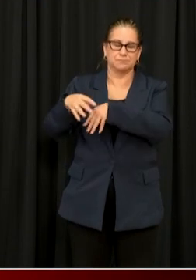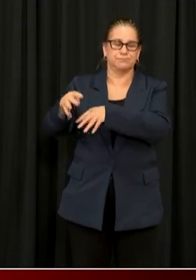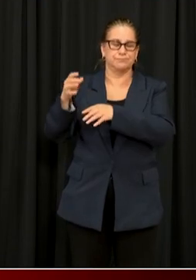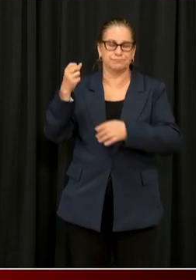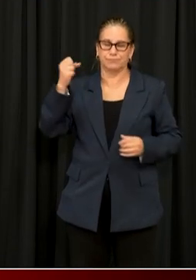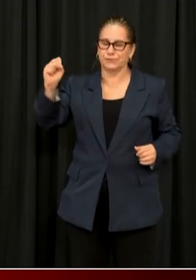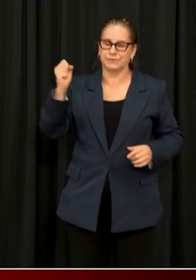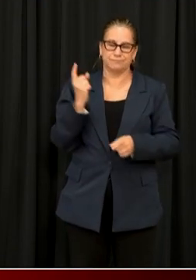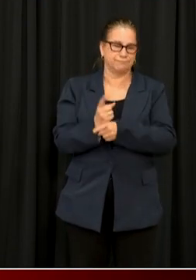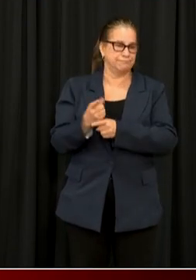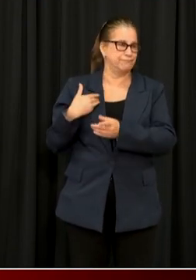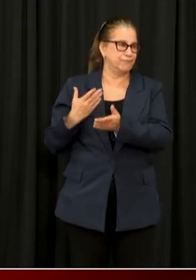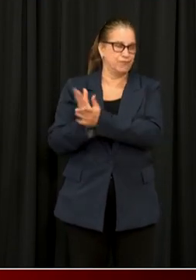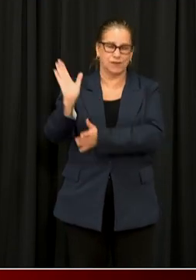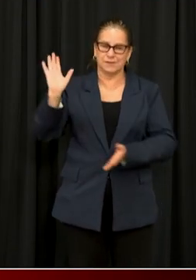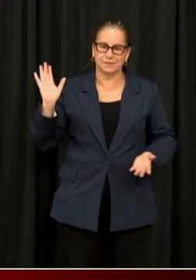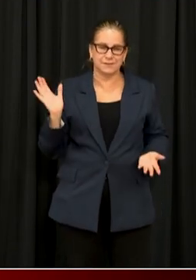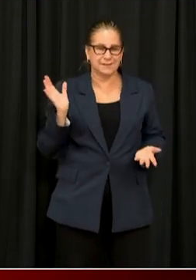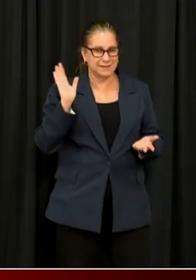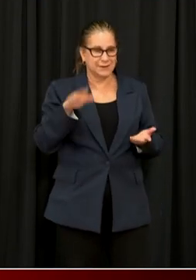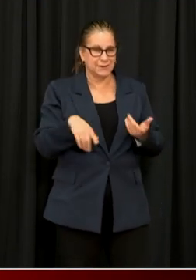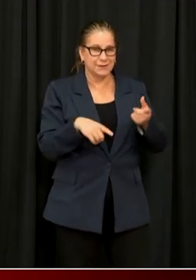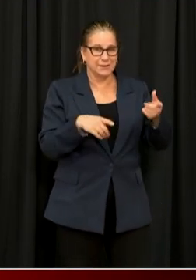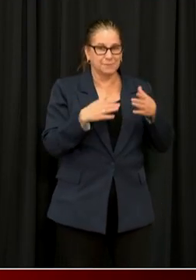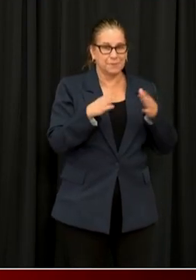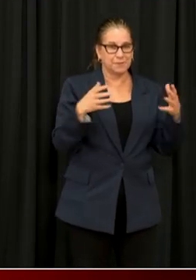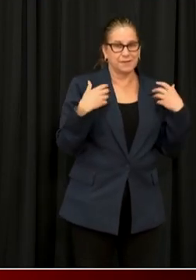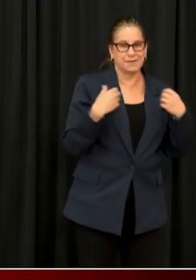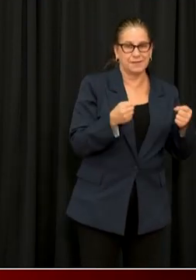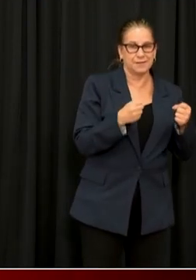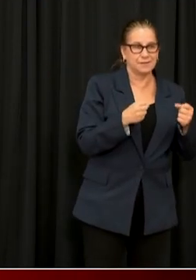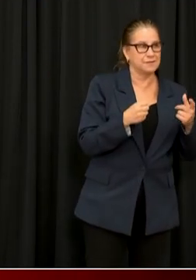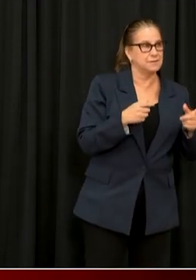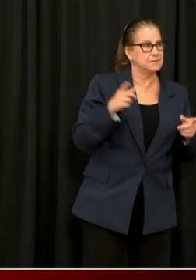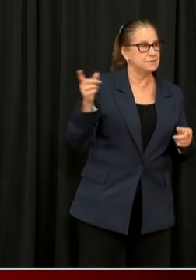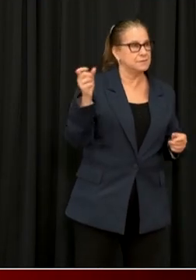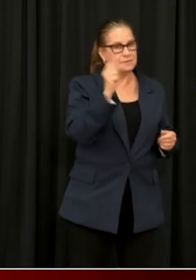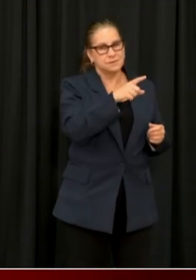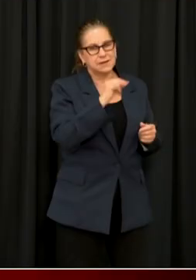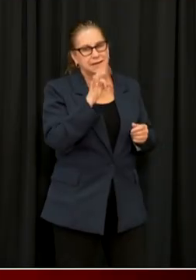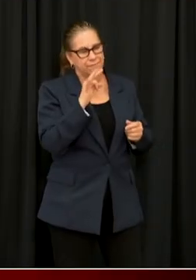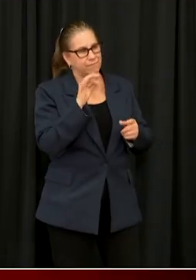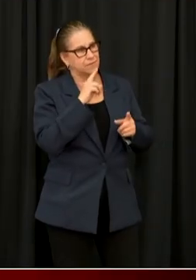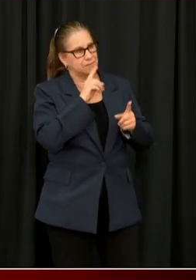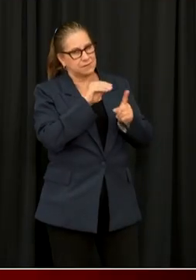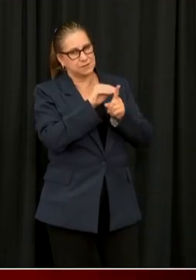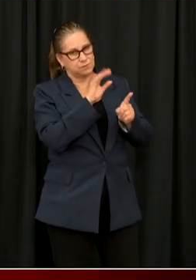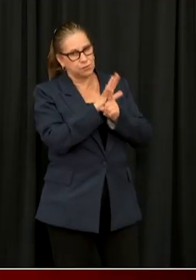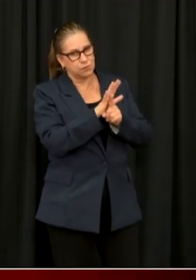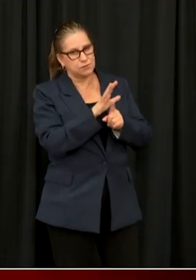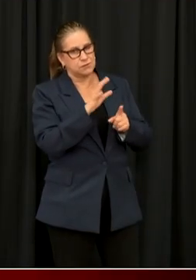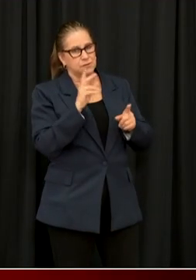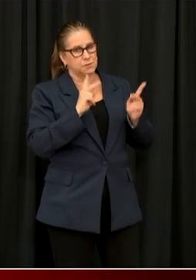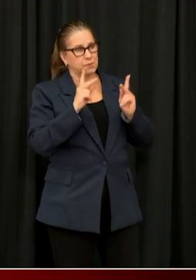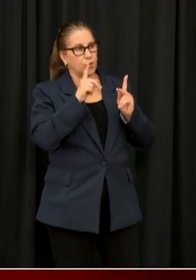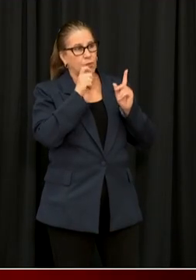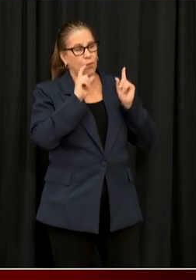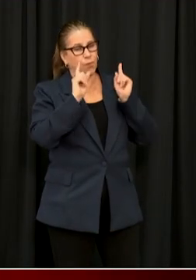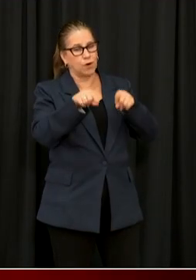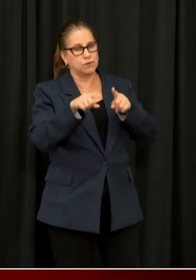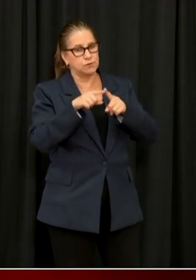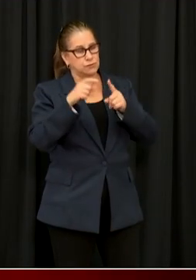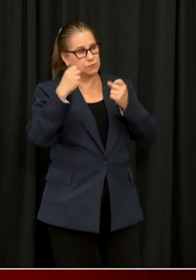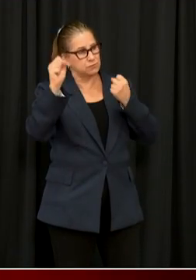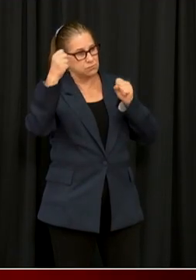you're encouraging people, if they believe they've been exposed, to get tested. Is that anybody who attended one of these demonstrations? If someone does test positive who